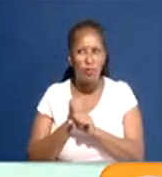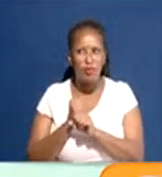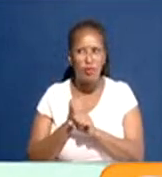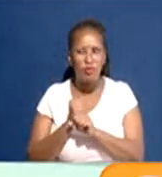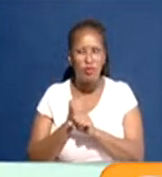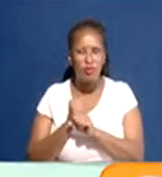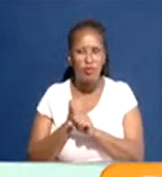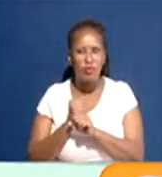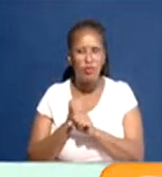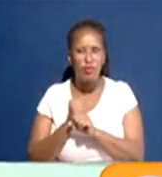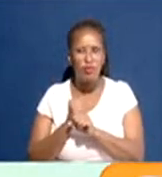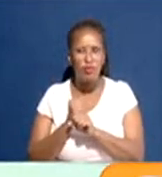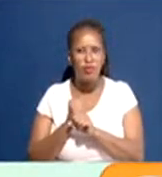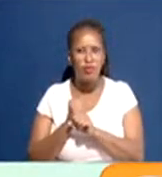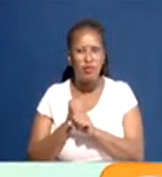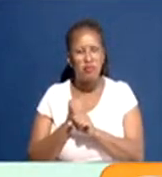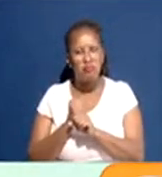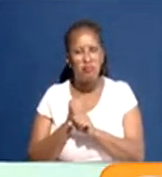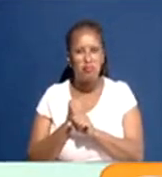for